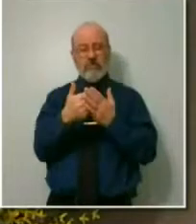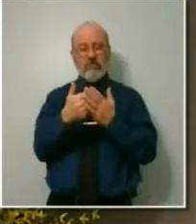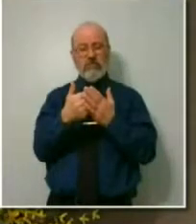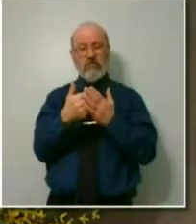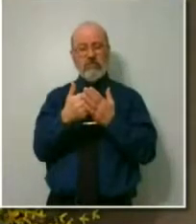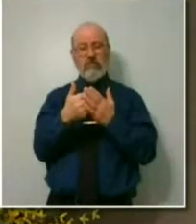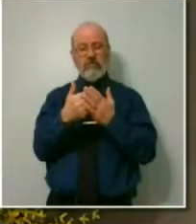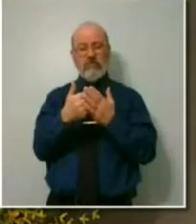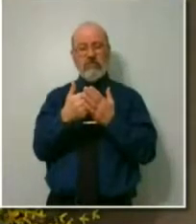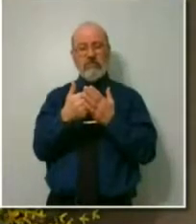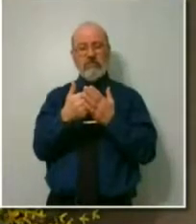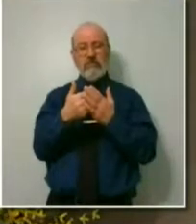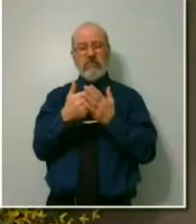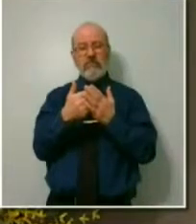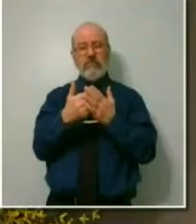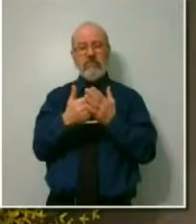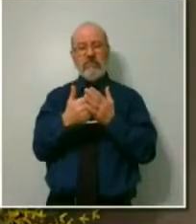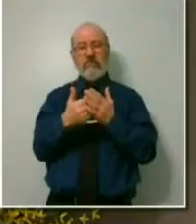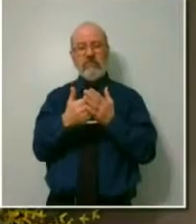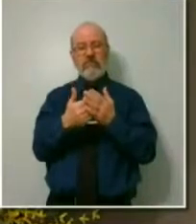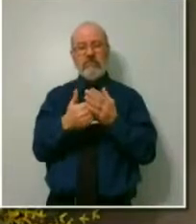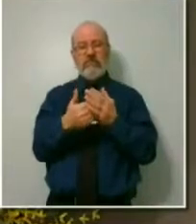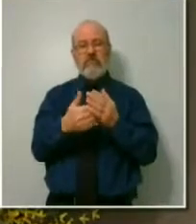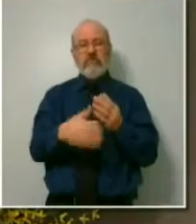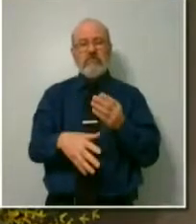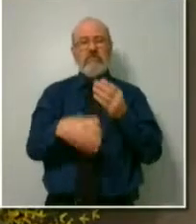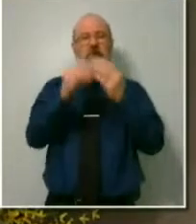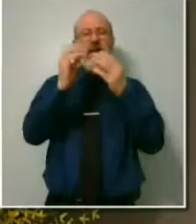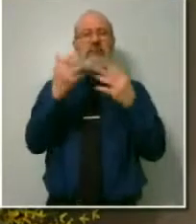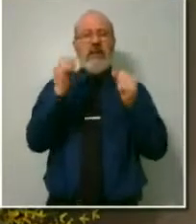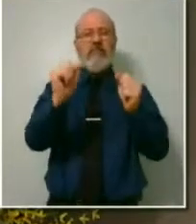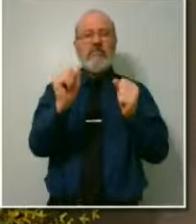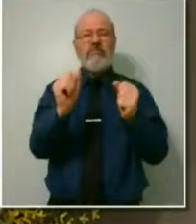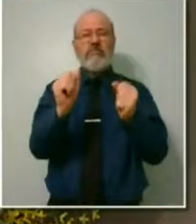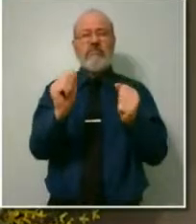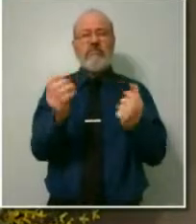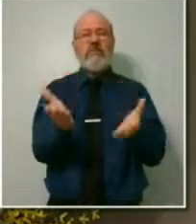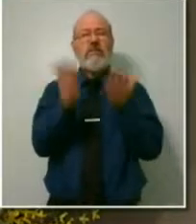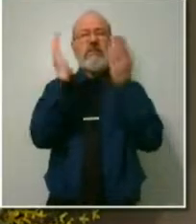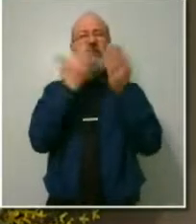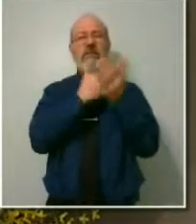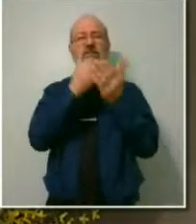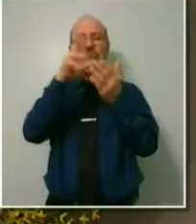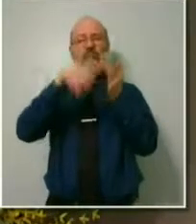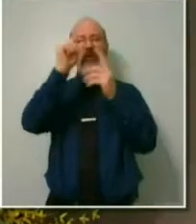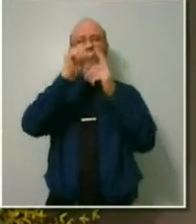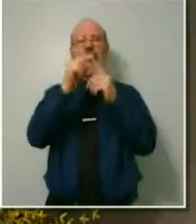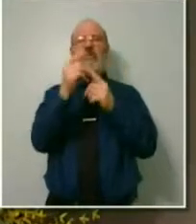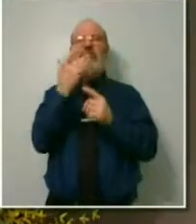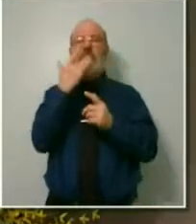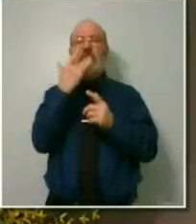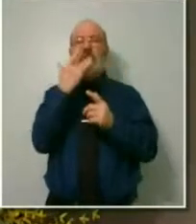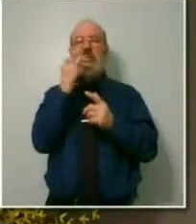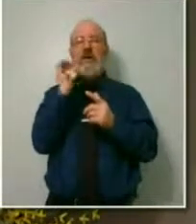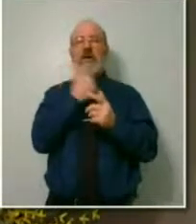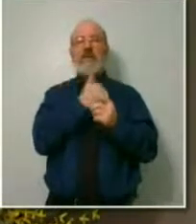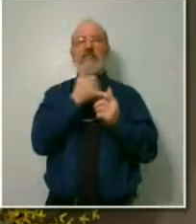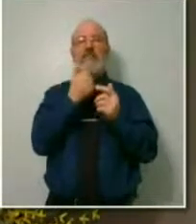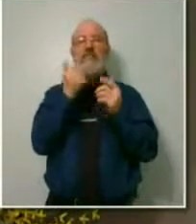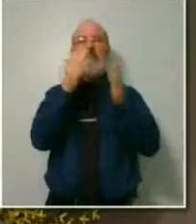redouble our efforts, commit ourselves to reading your word, to familiarizing ourselves with the pathway you've set before